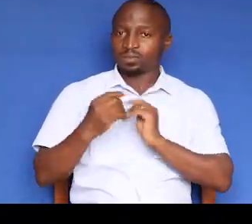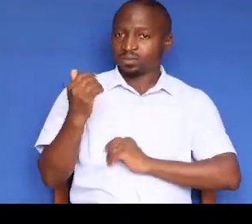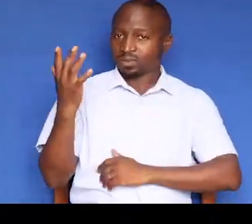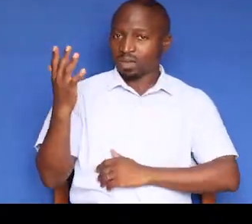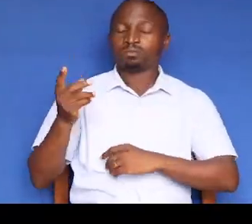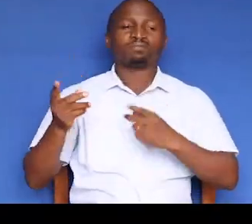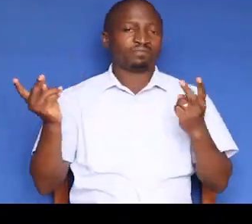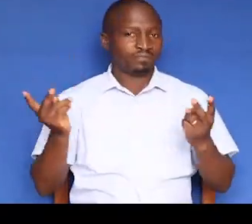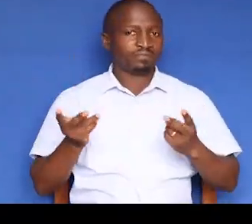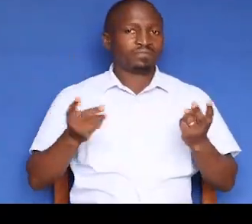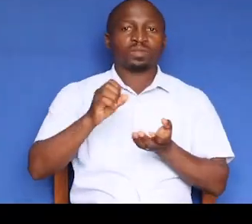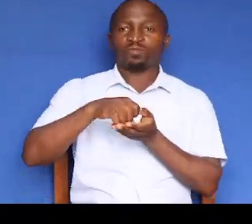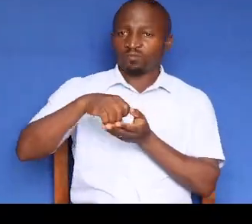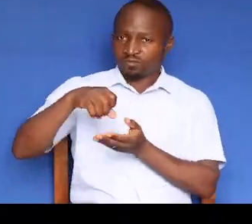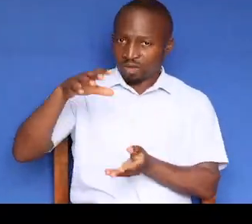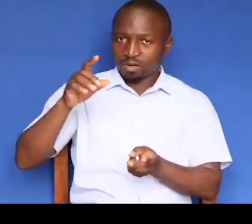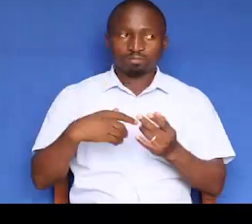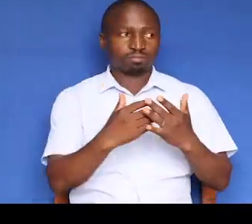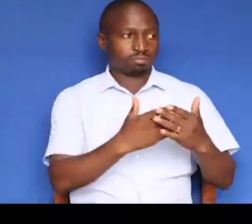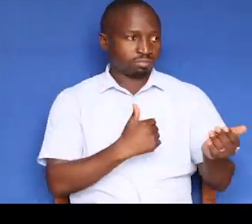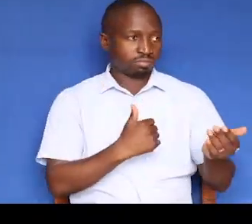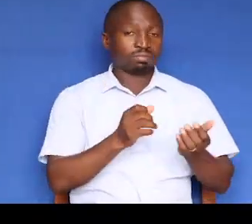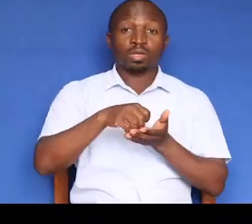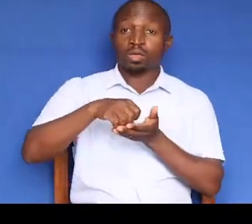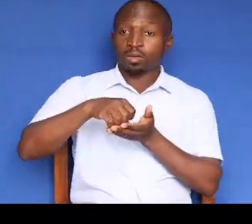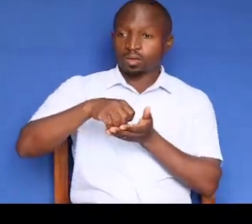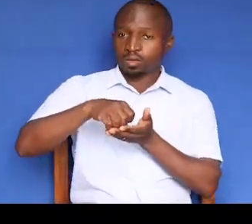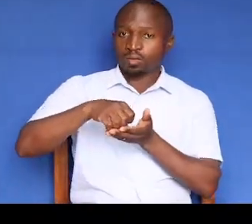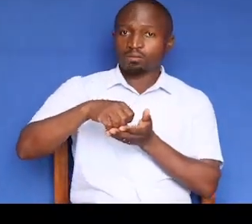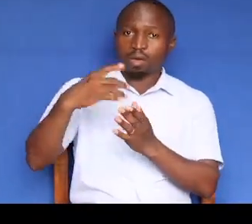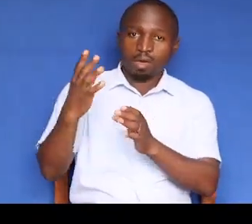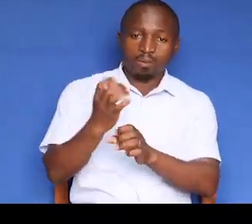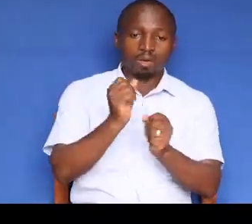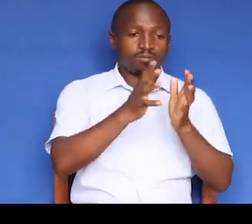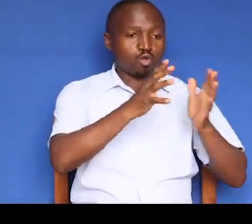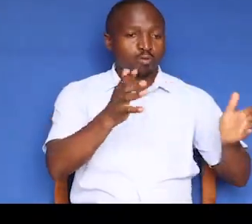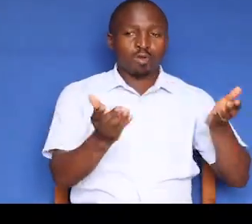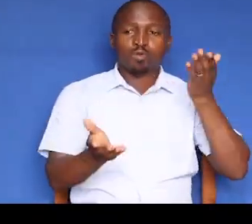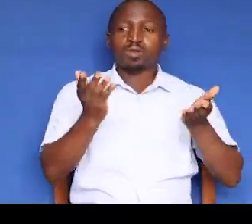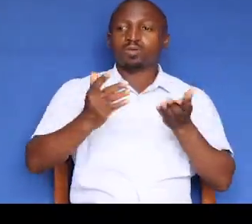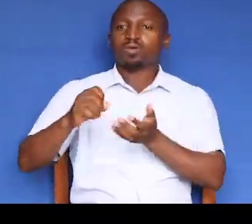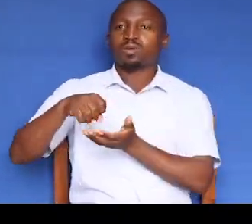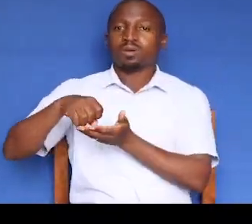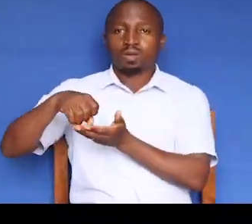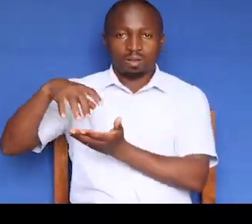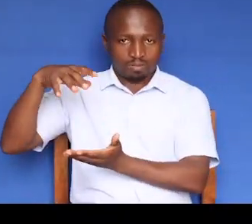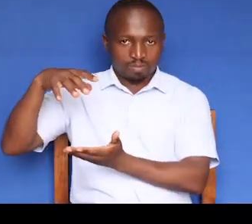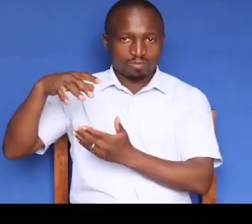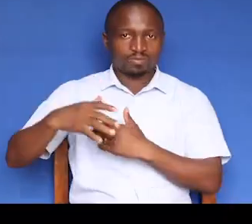65. This is also profit because total revenue is greater than total cost.